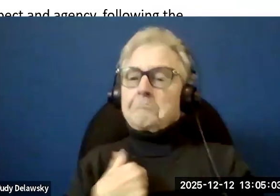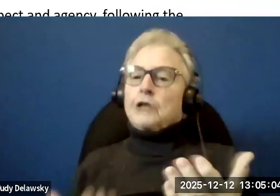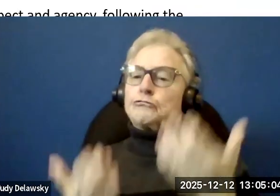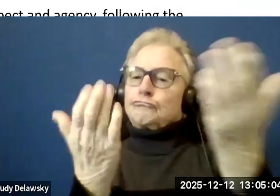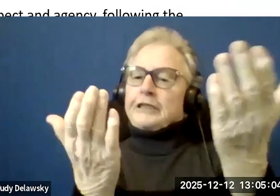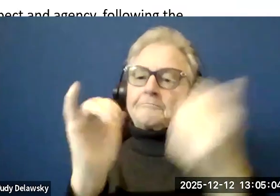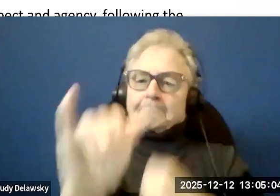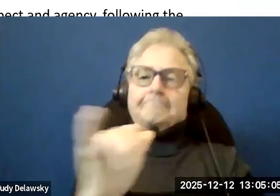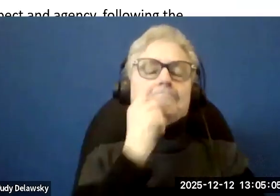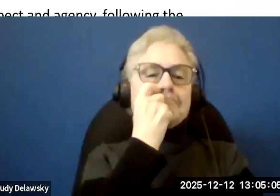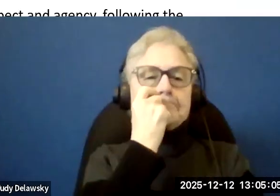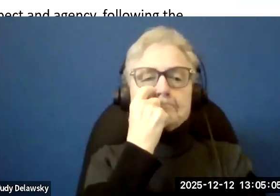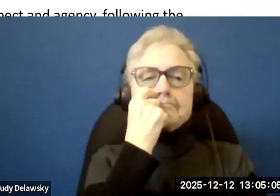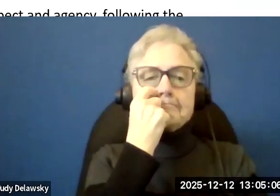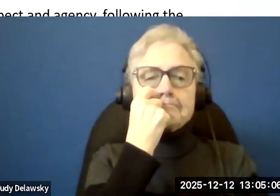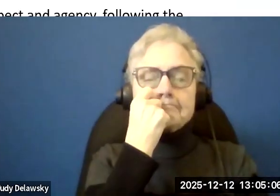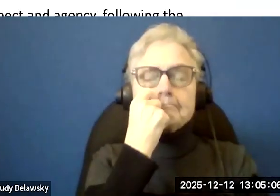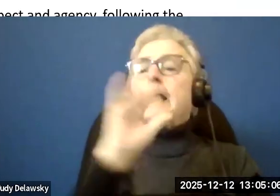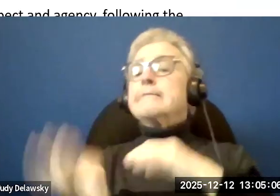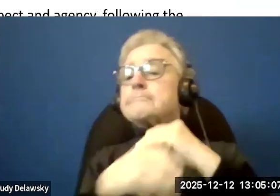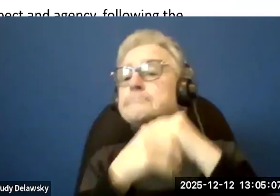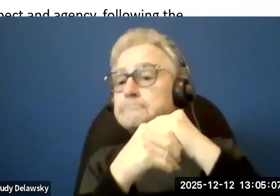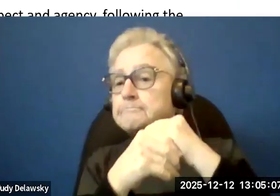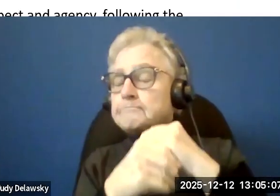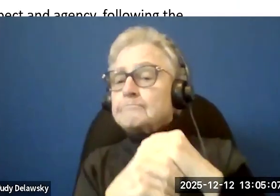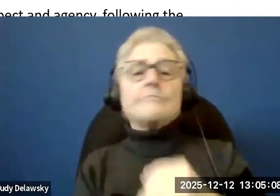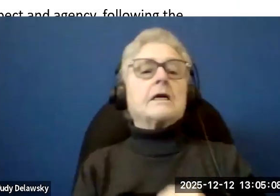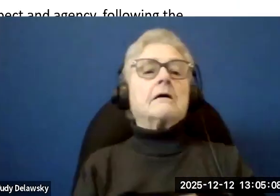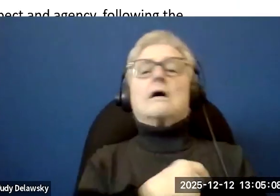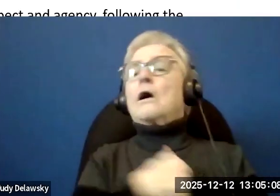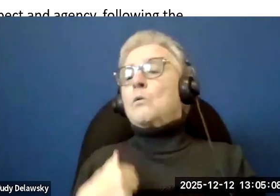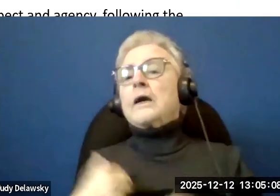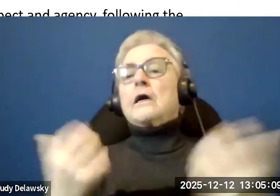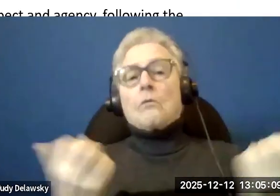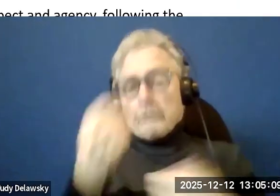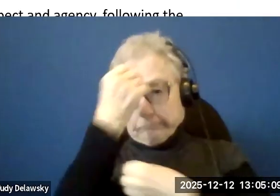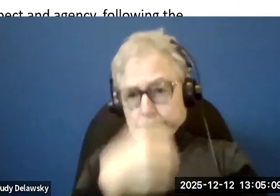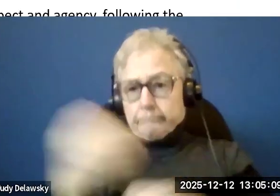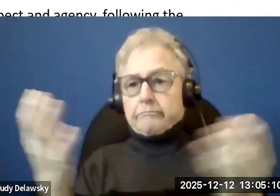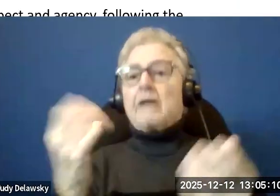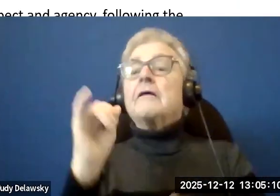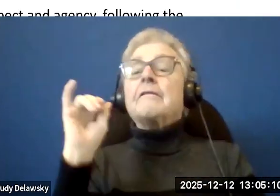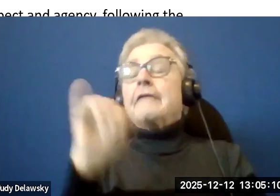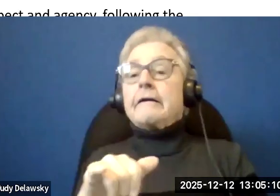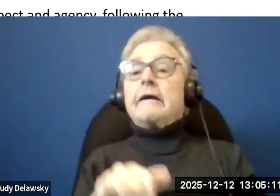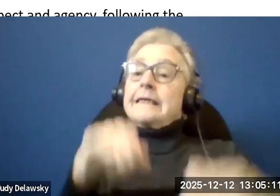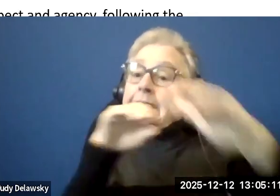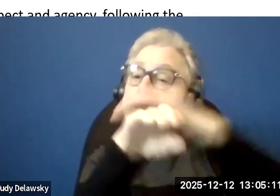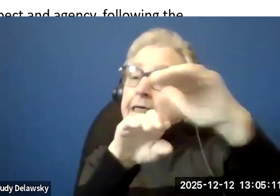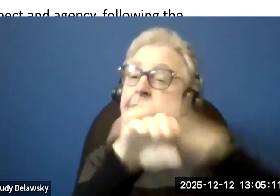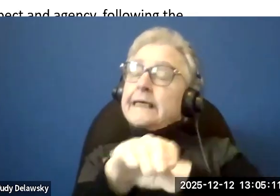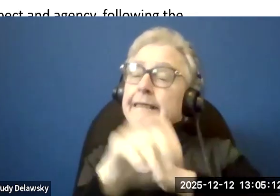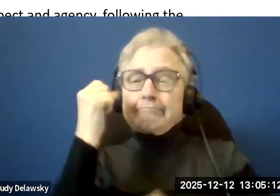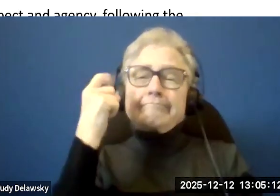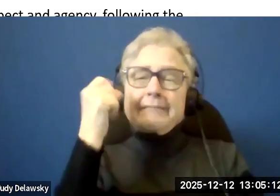One other note, we just want to acknowledge that accessibility is a learning